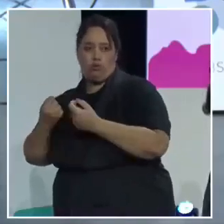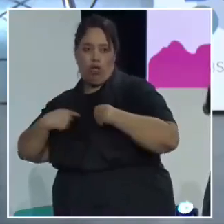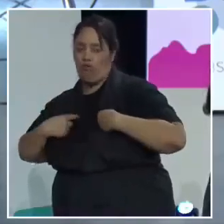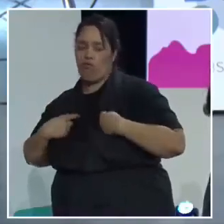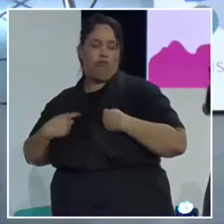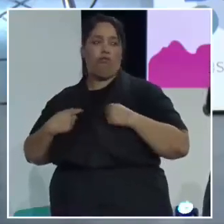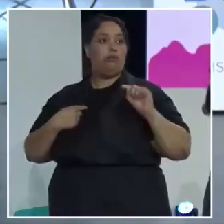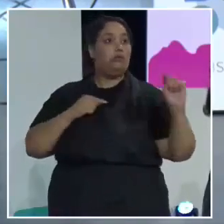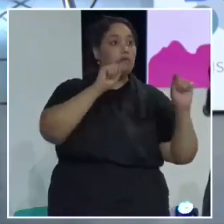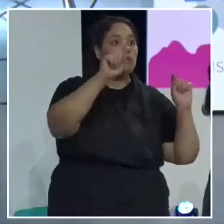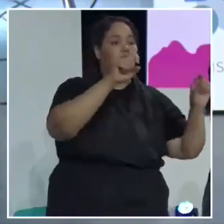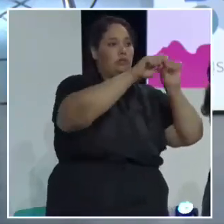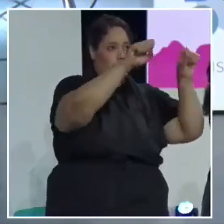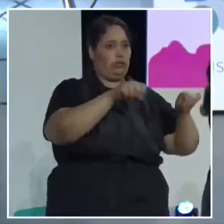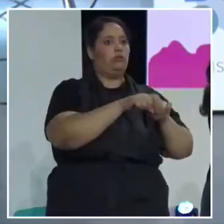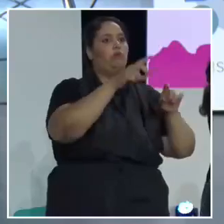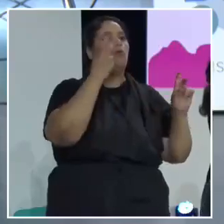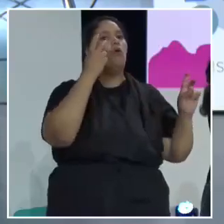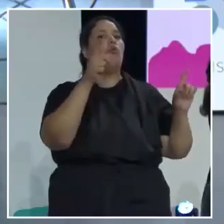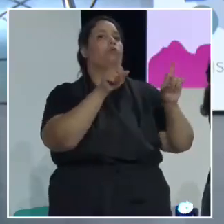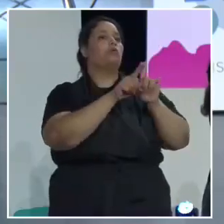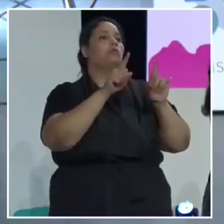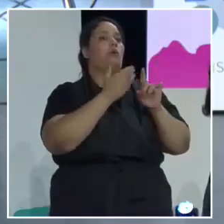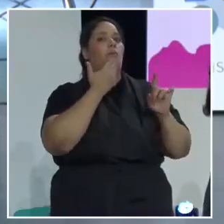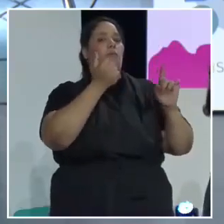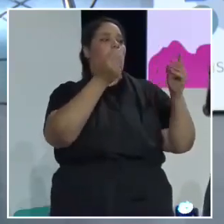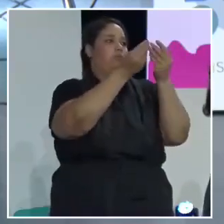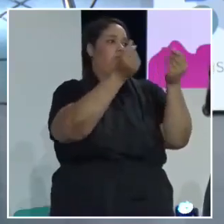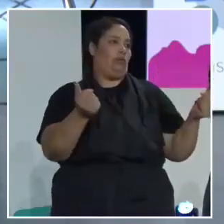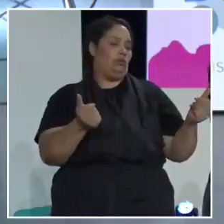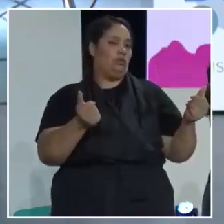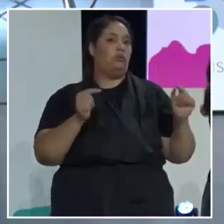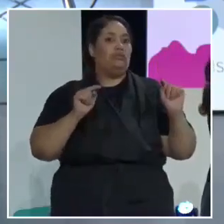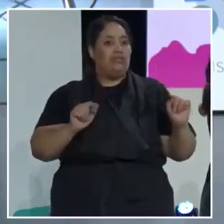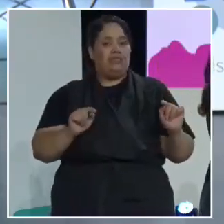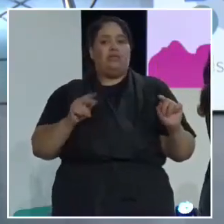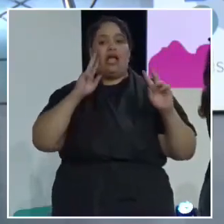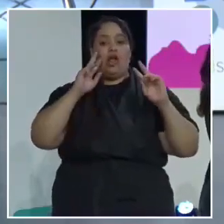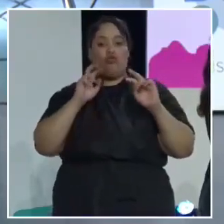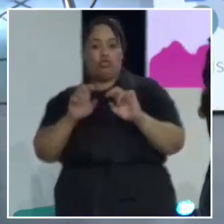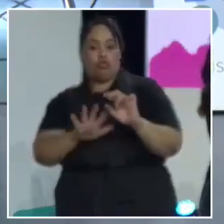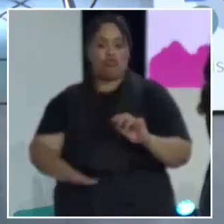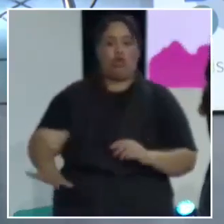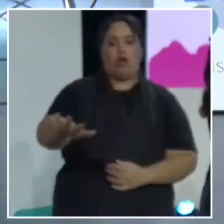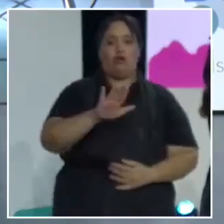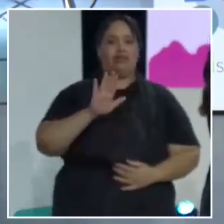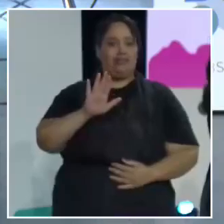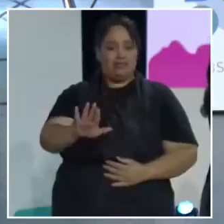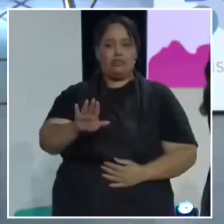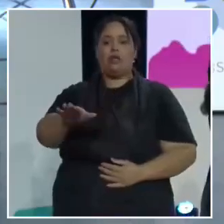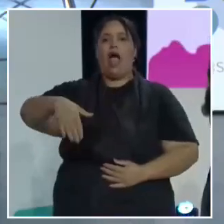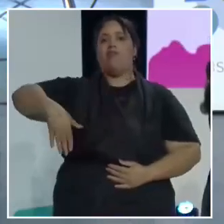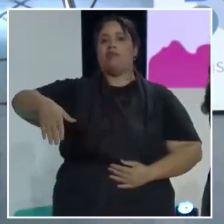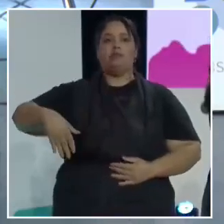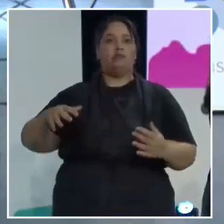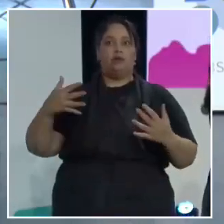systems are trying to find the best possible solution. And that's an area for research that is uncharted, I would